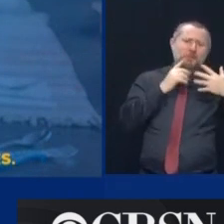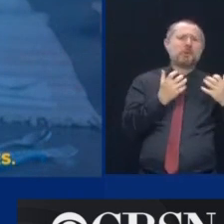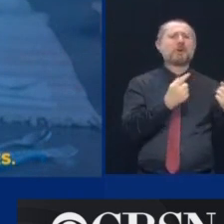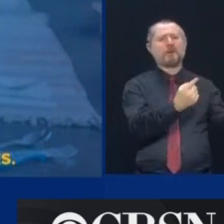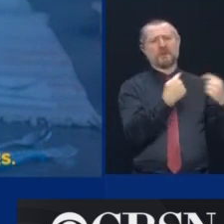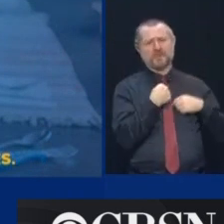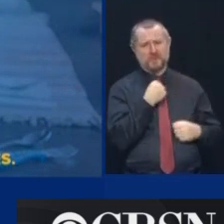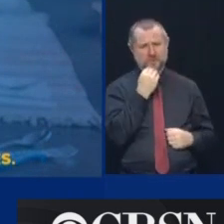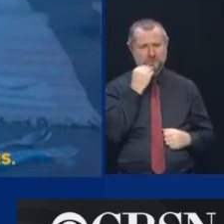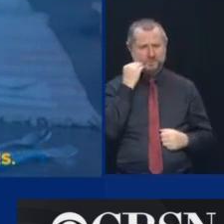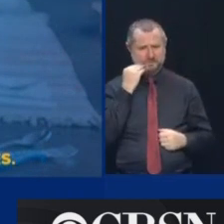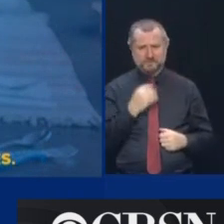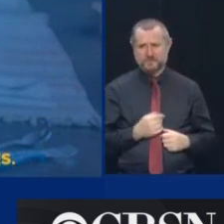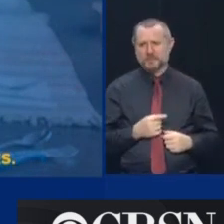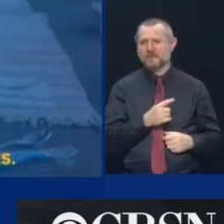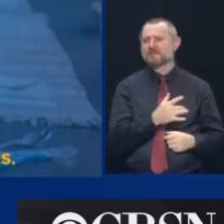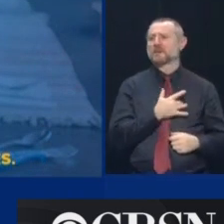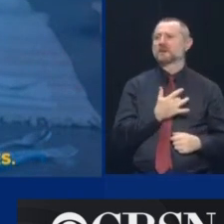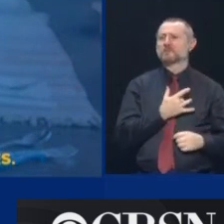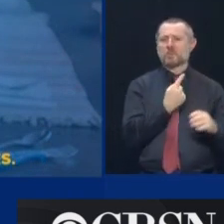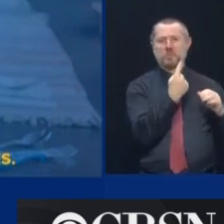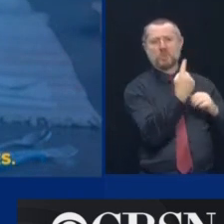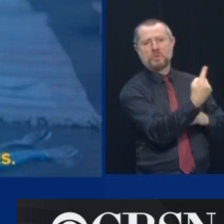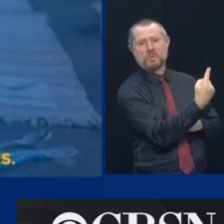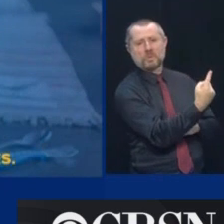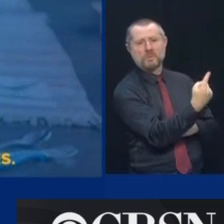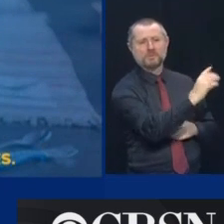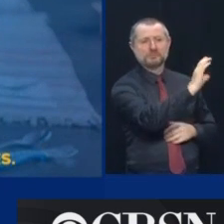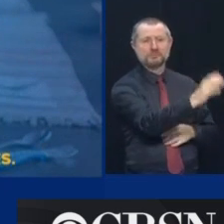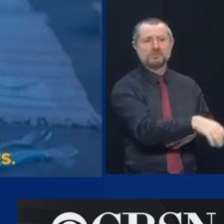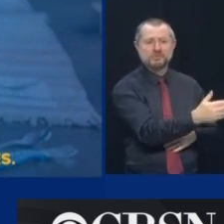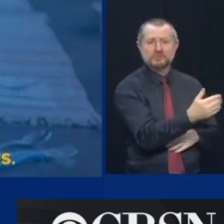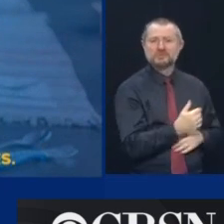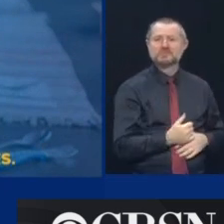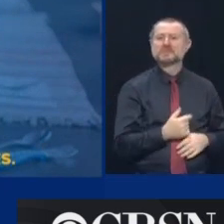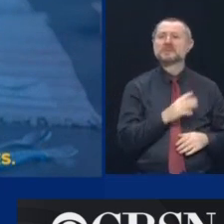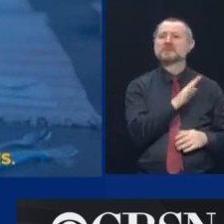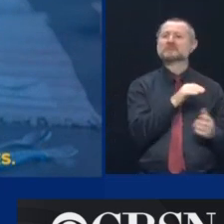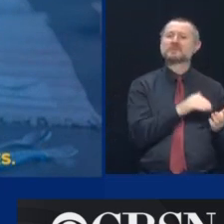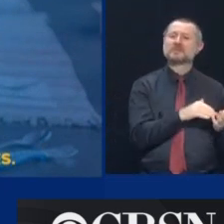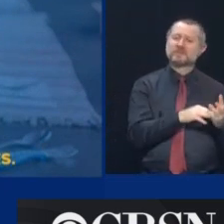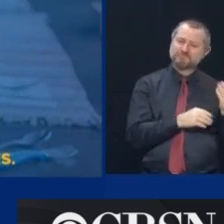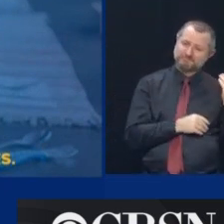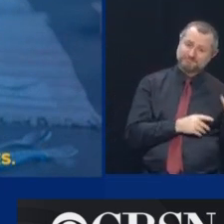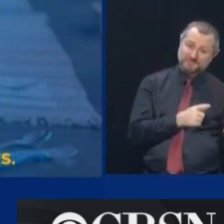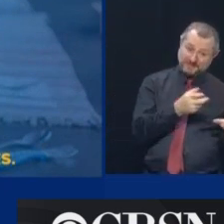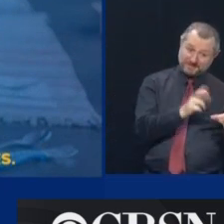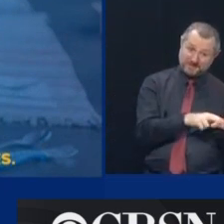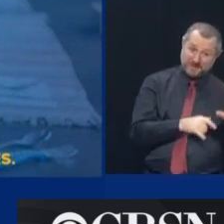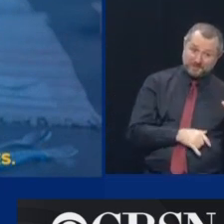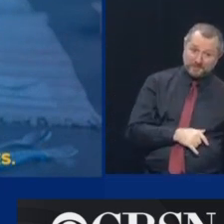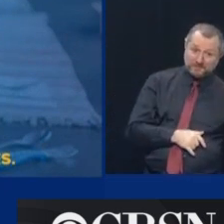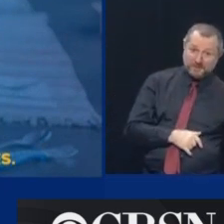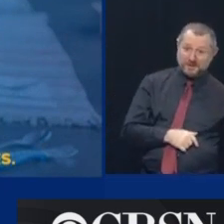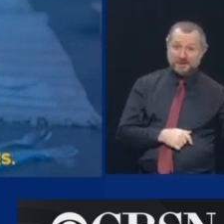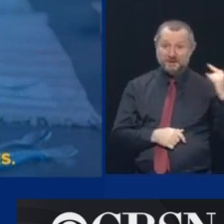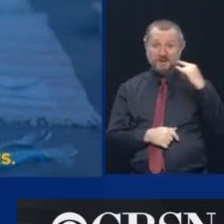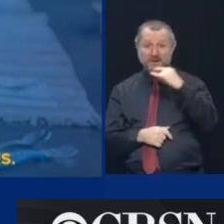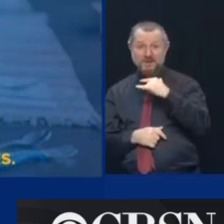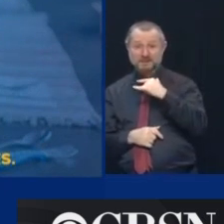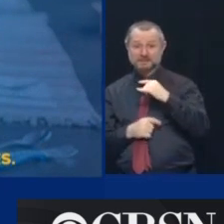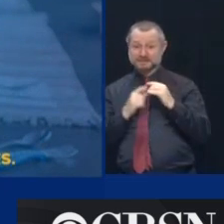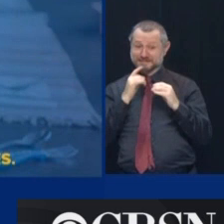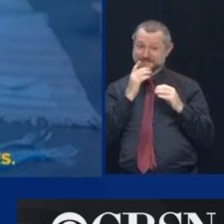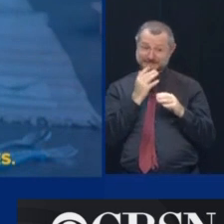She feels isolated in Chicago because she talked to a doctor who said, you know, if you get on a plane, even if you take a test, you then get